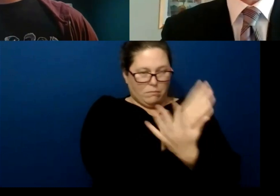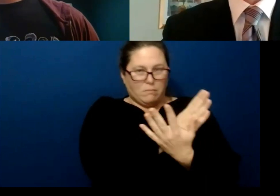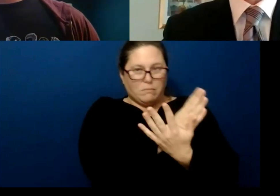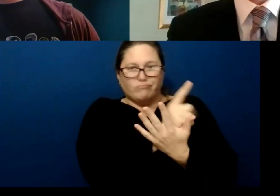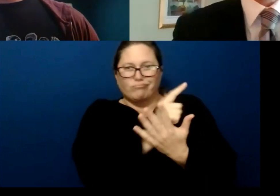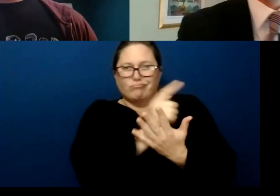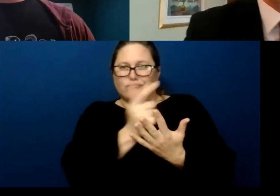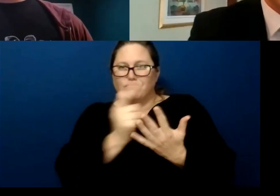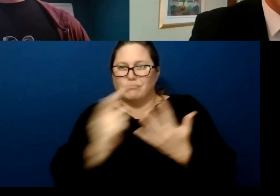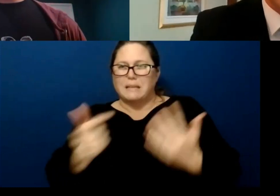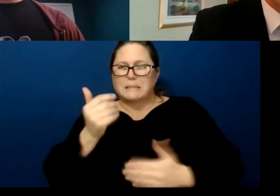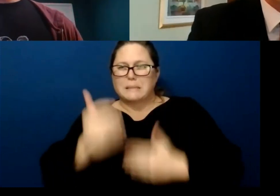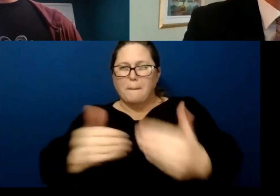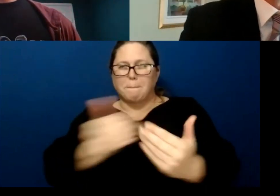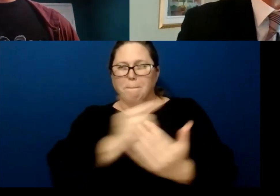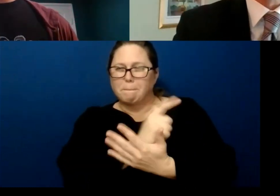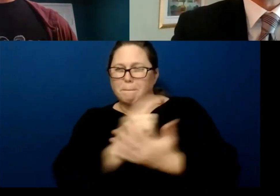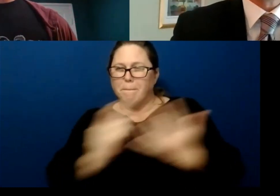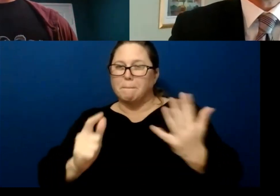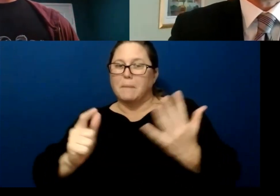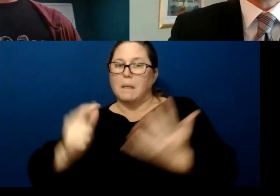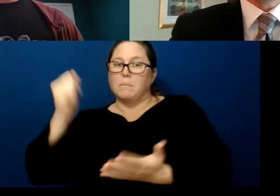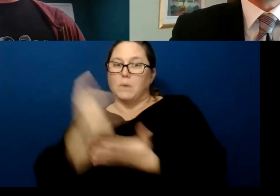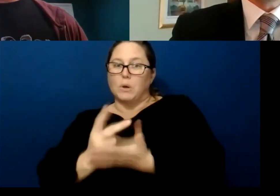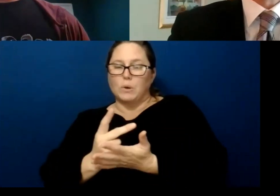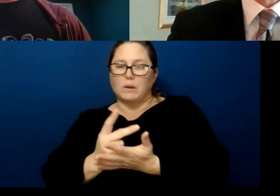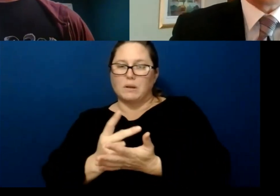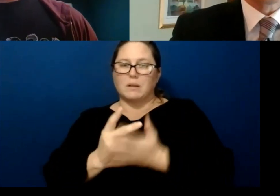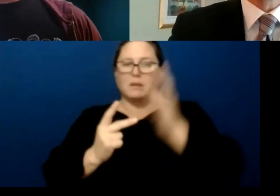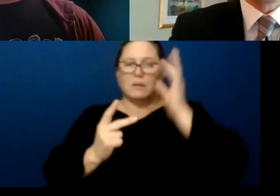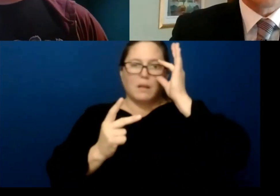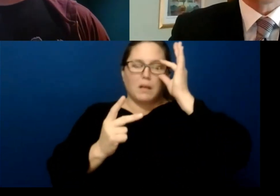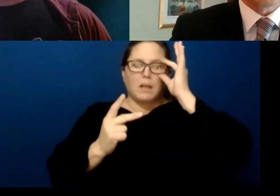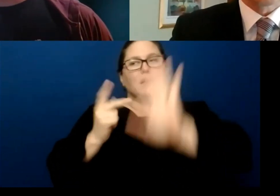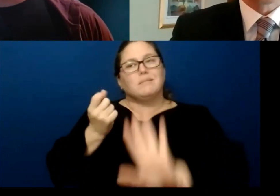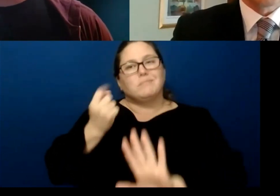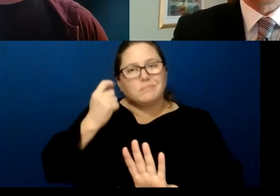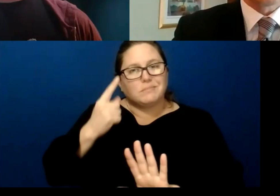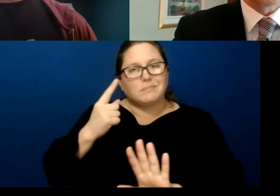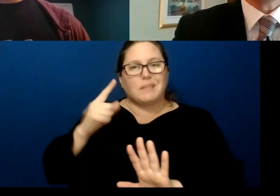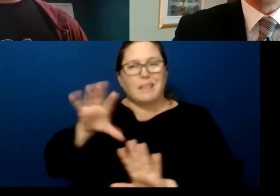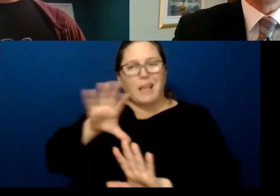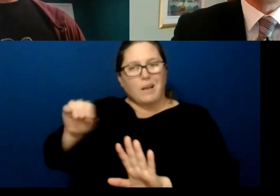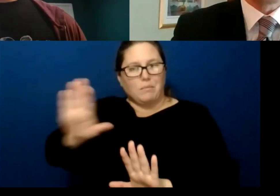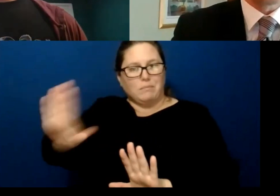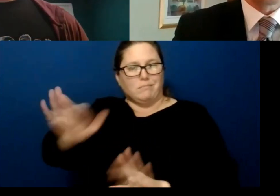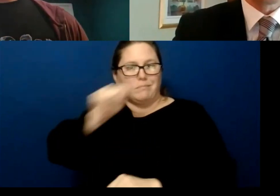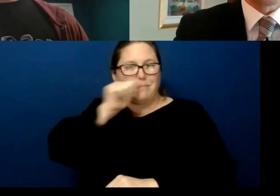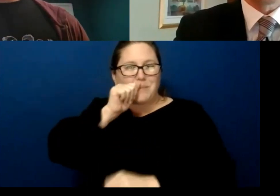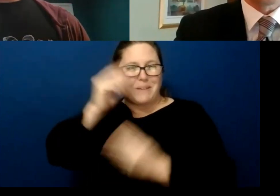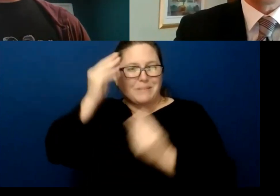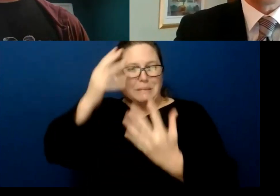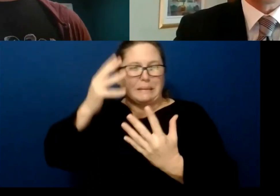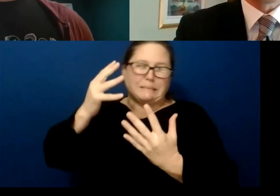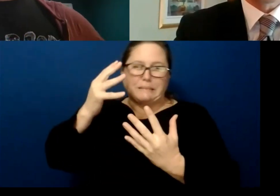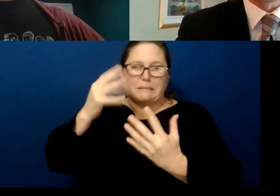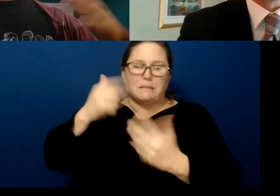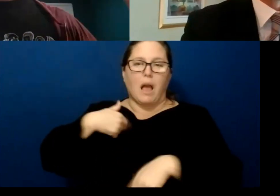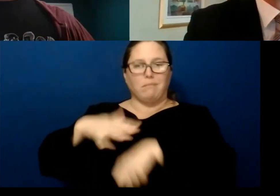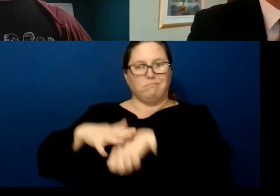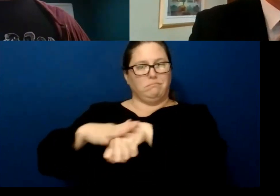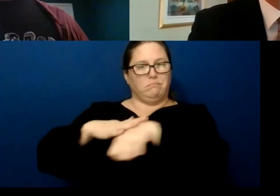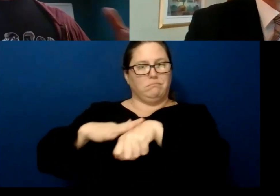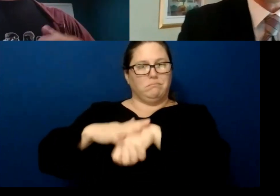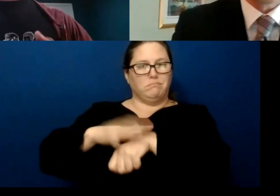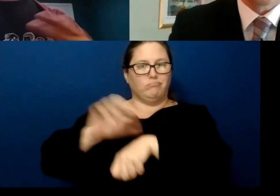protocol there? Yeah, so I can talk about it at a certain level. I can't give too many specifics, obviously. Yeah. But generally in the